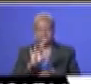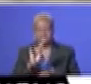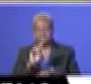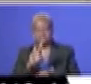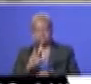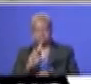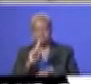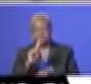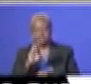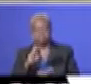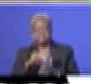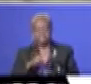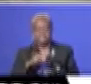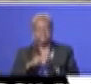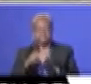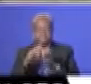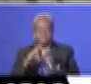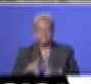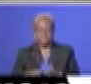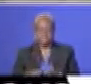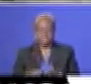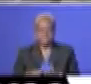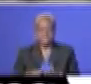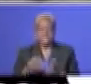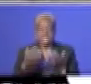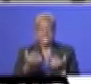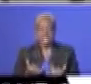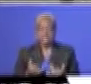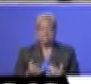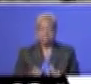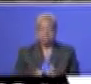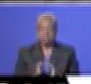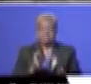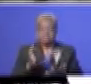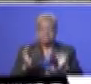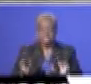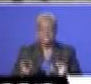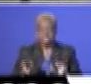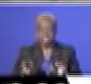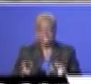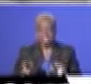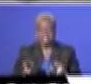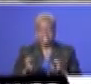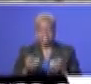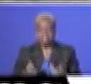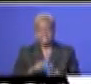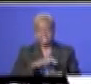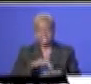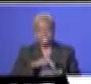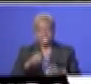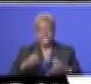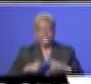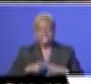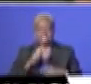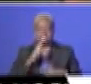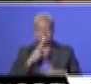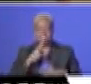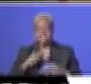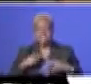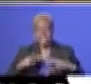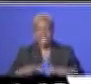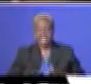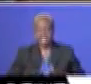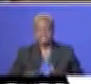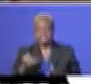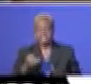100,000 persons. Poor eating habits and obesity contribute to the staggering figures for a nation with serious health issues. There's a familiar